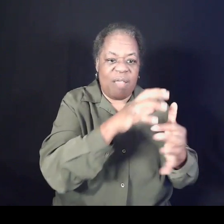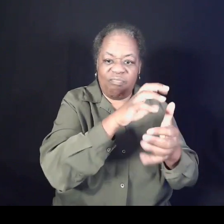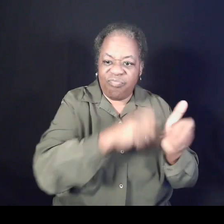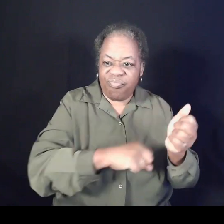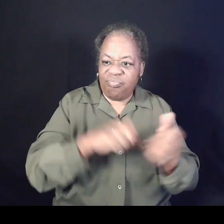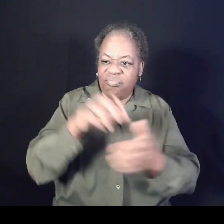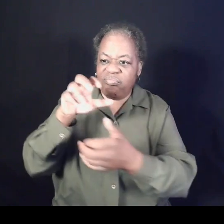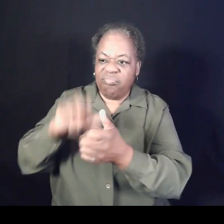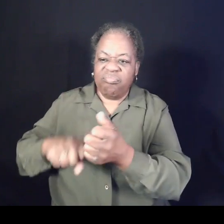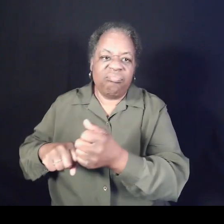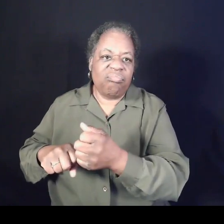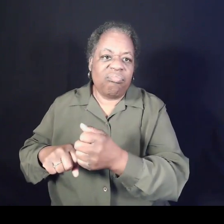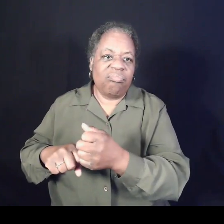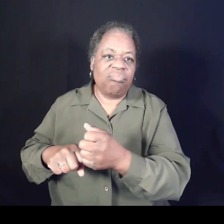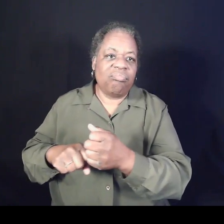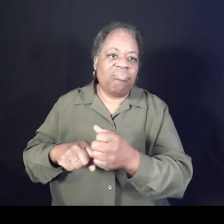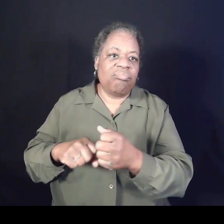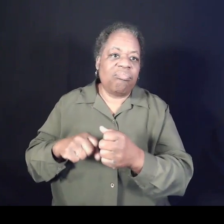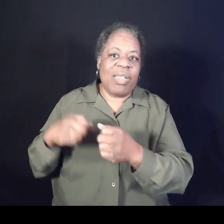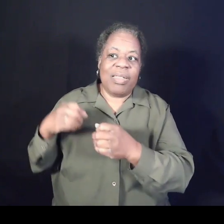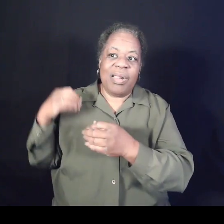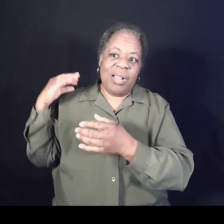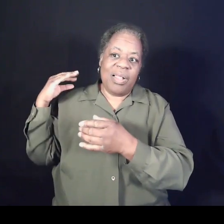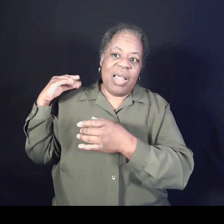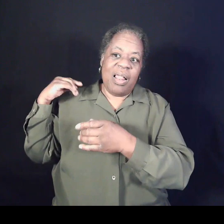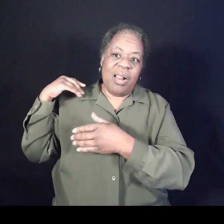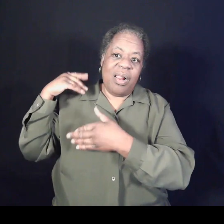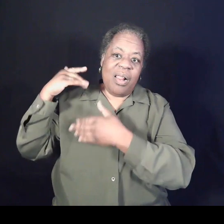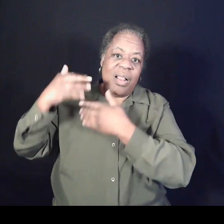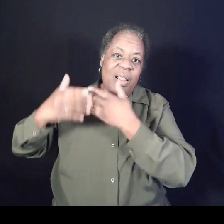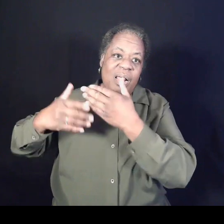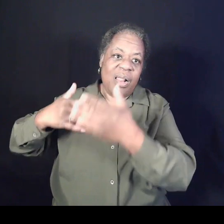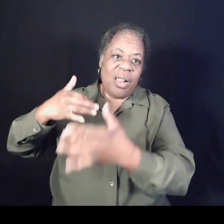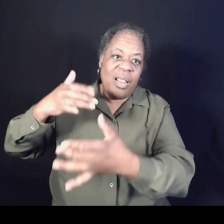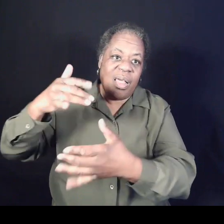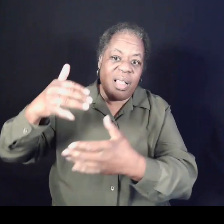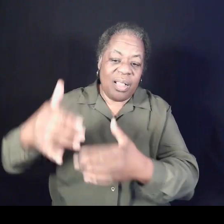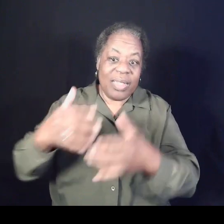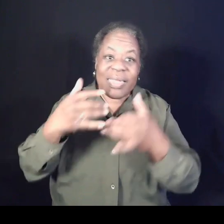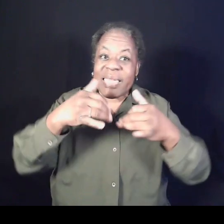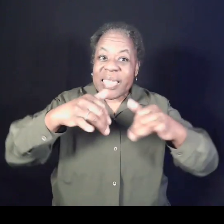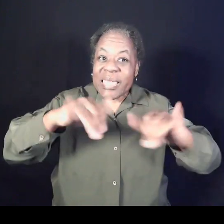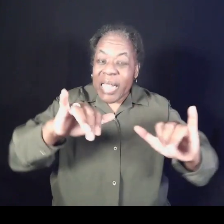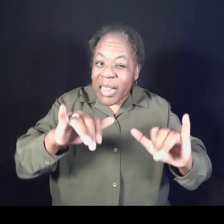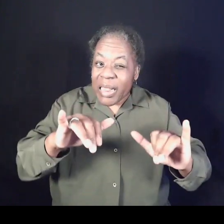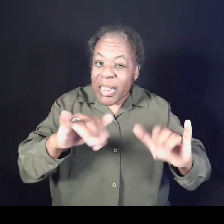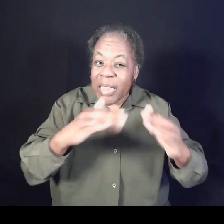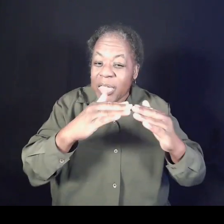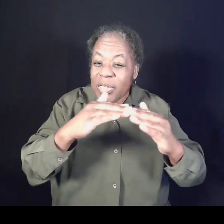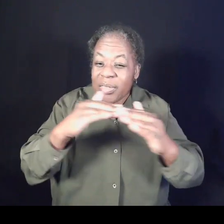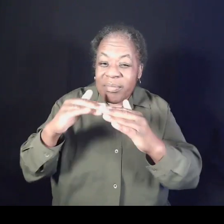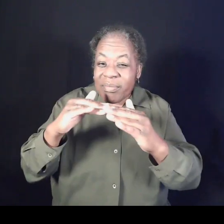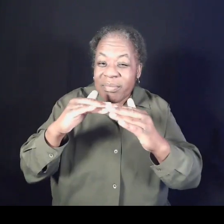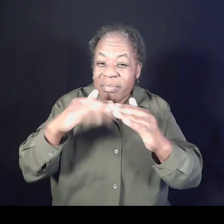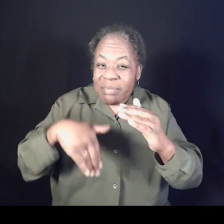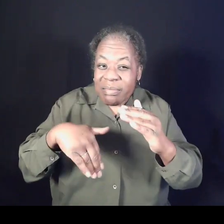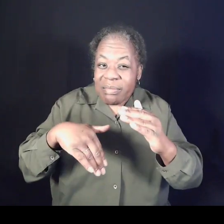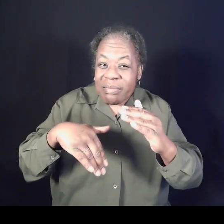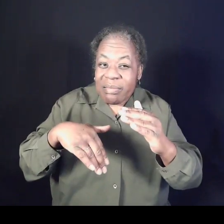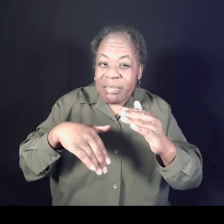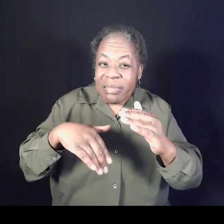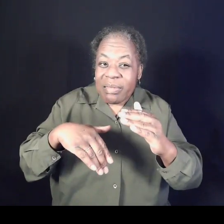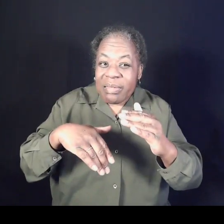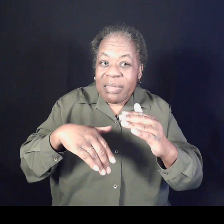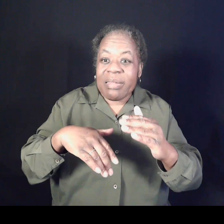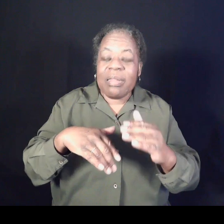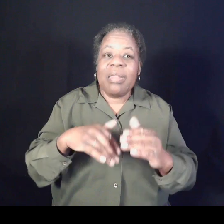Well, thousands of years later, injustice is still with us. And it's one of the factors